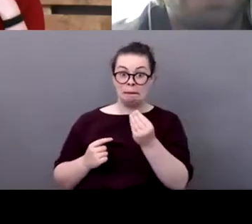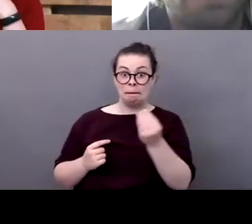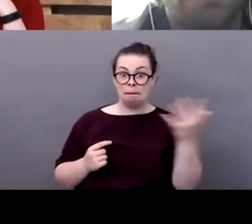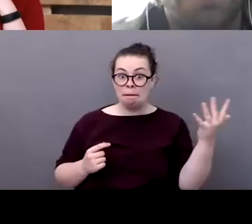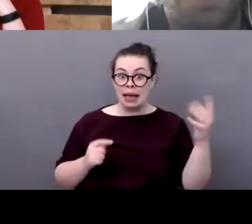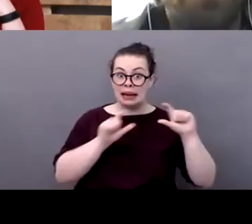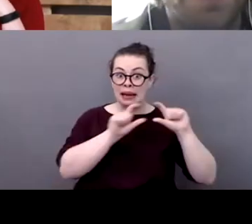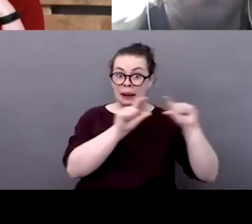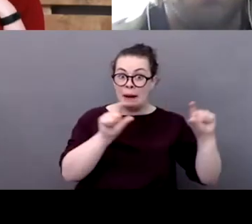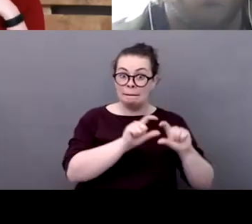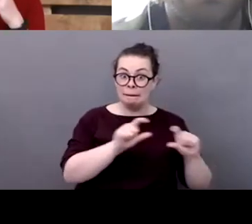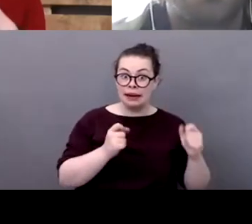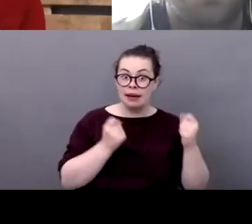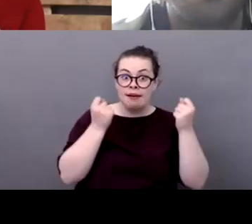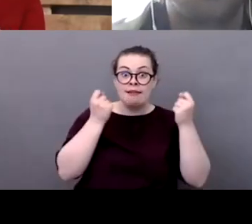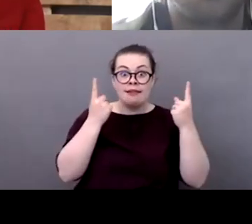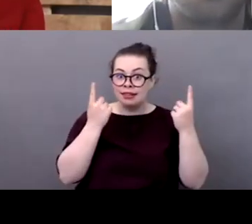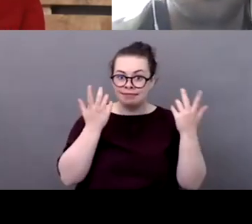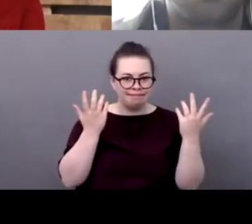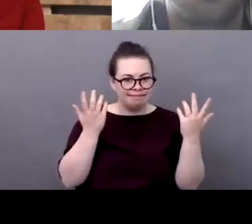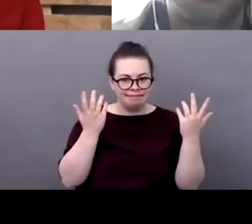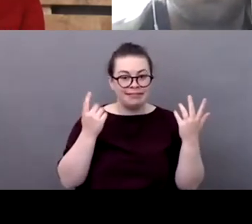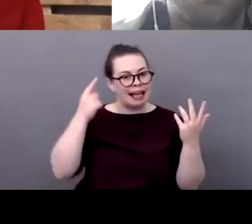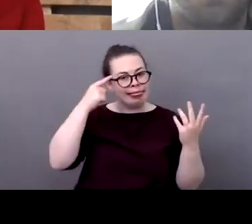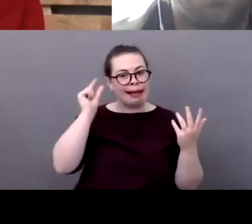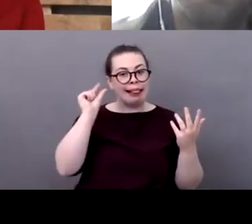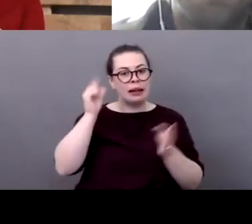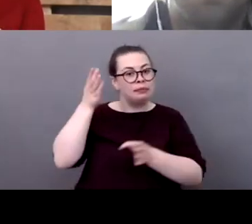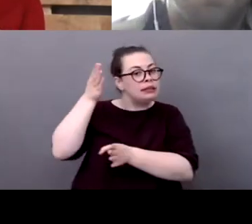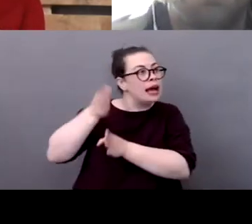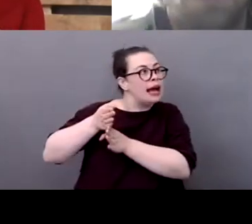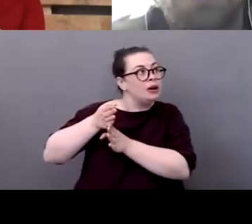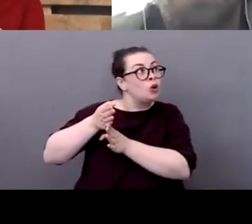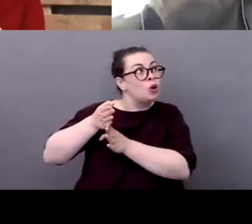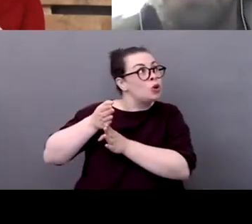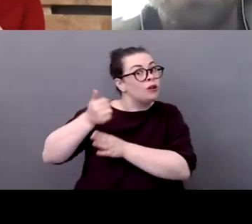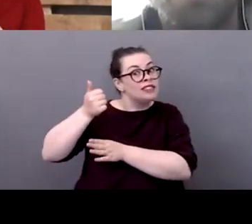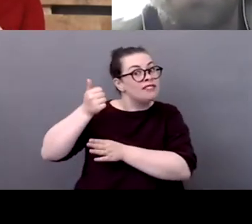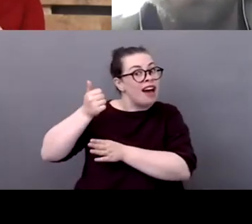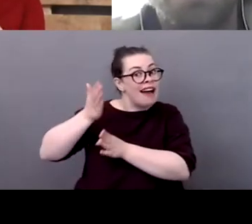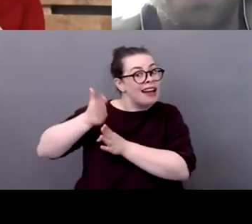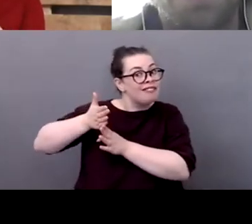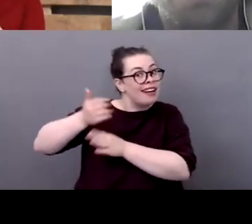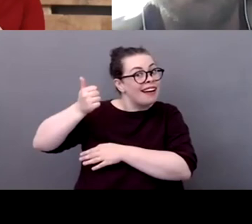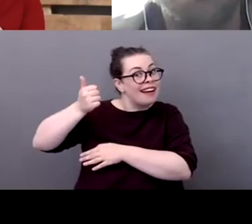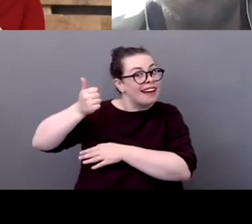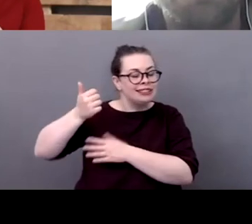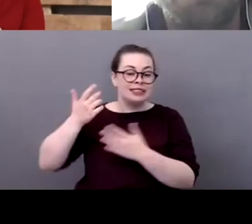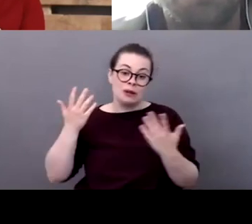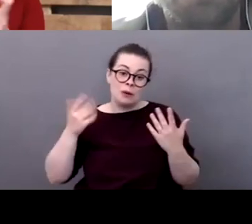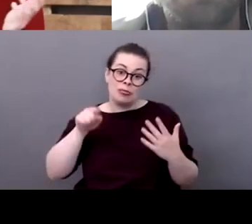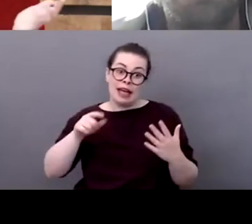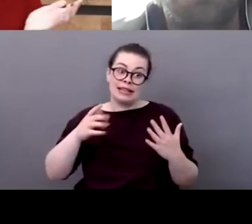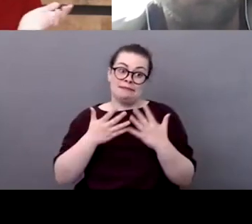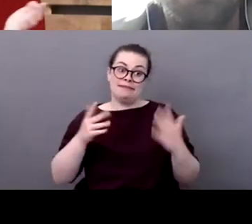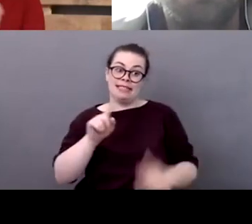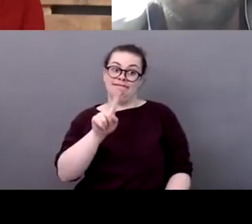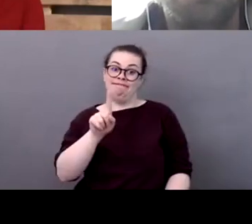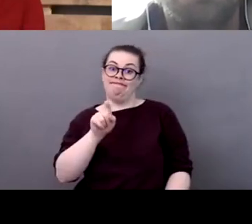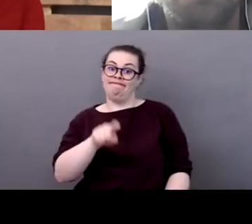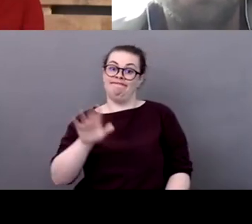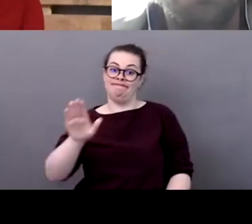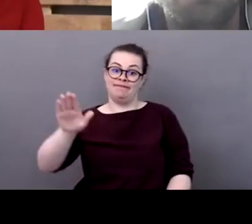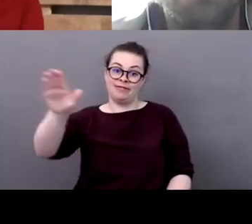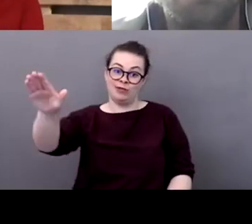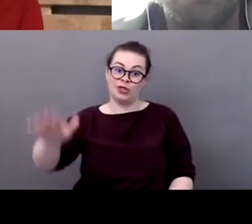reflected on that and are ready to take this step. And that's more of a question mark. Before we